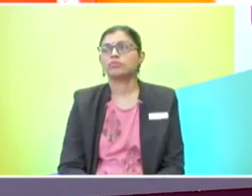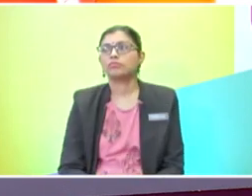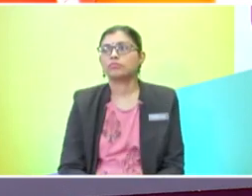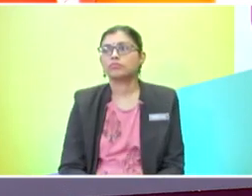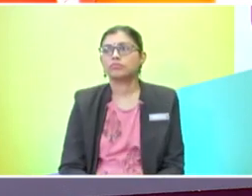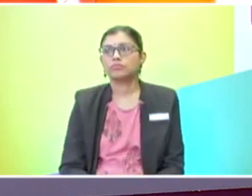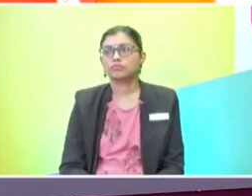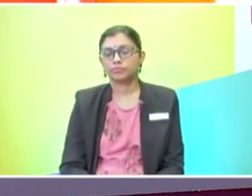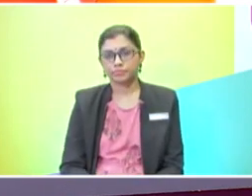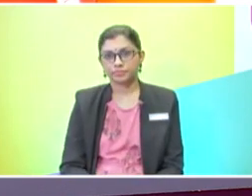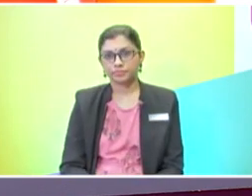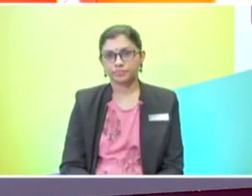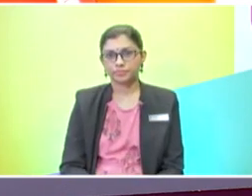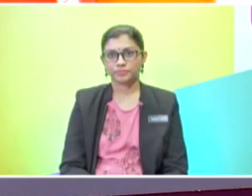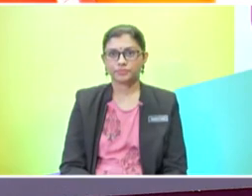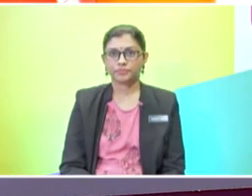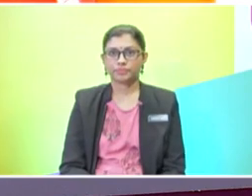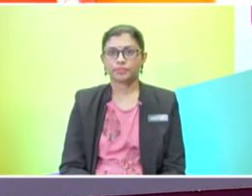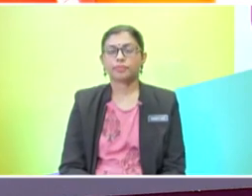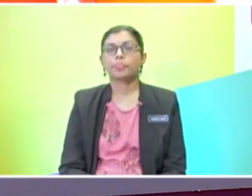let me just make a here,